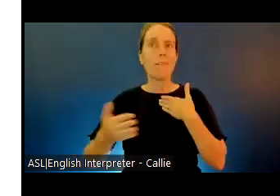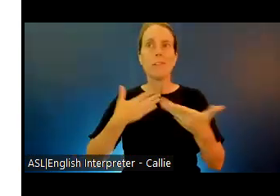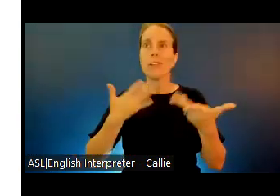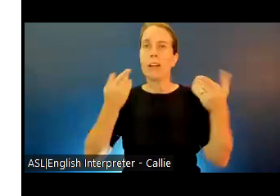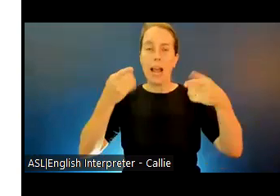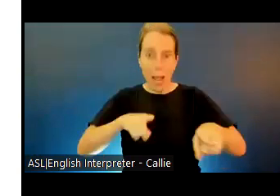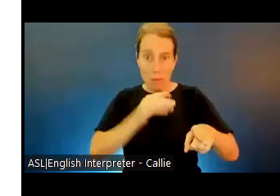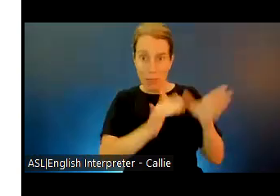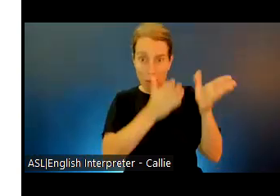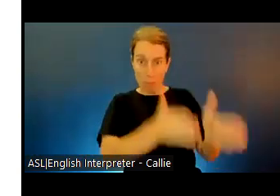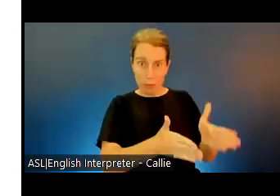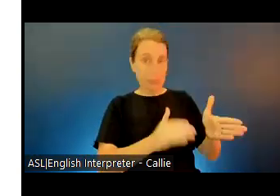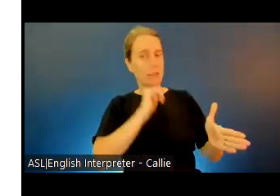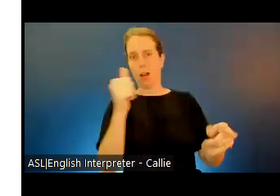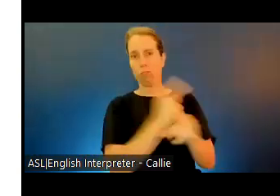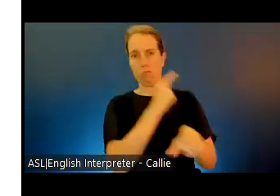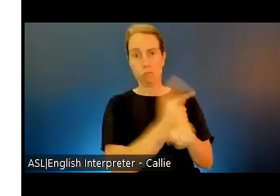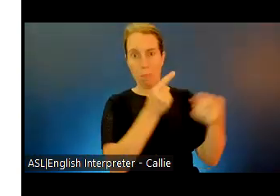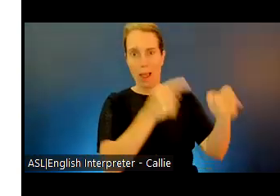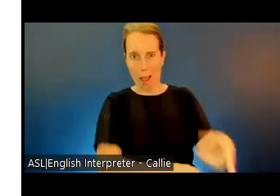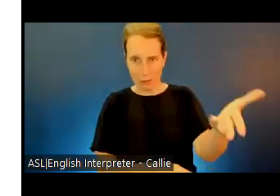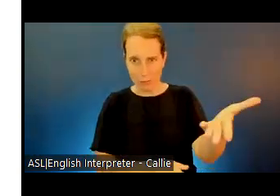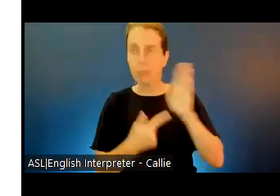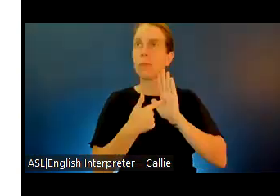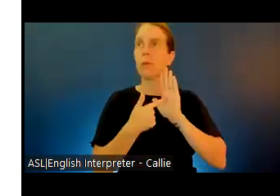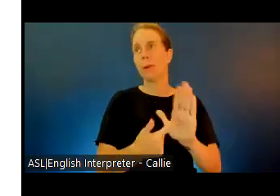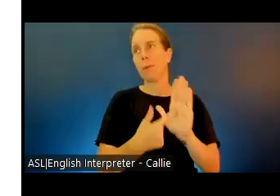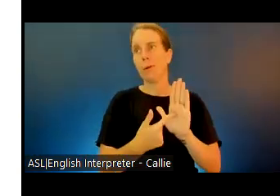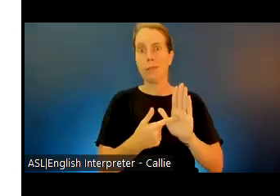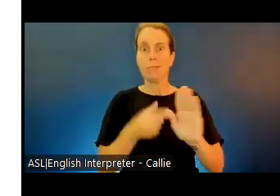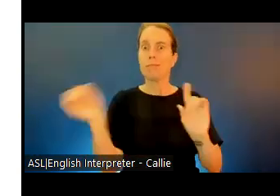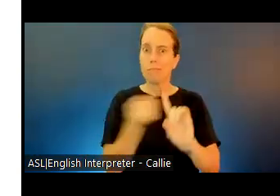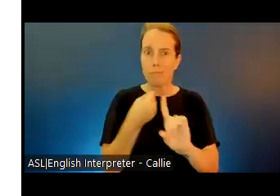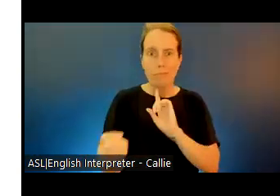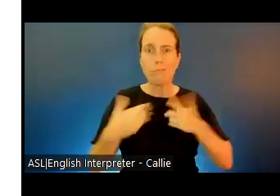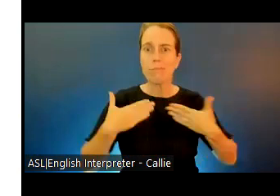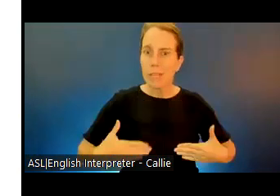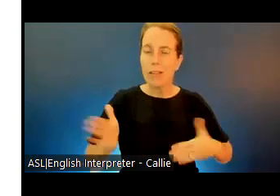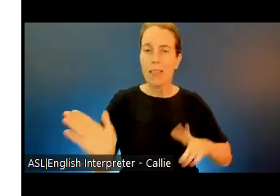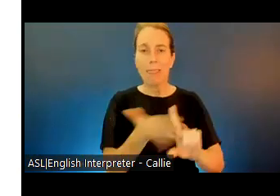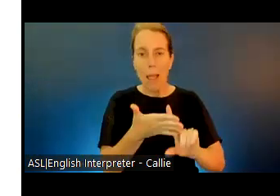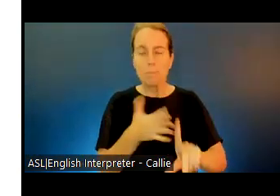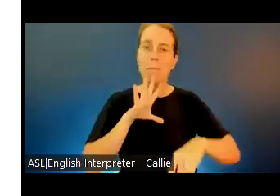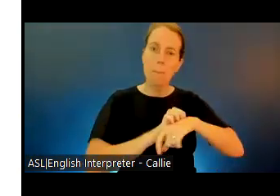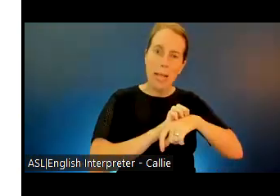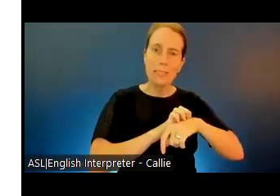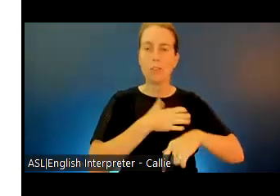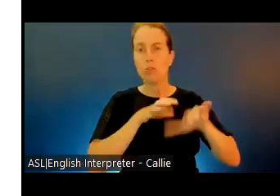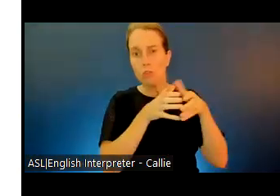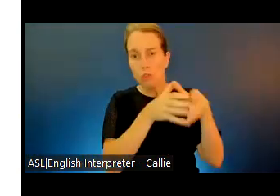the obvious examples, so to speak, of physical abuse to start with. So any hitting, slapping, biting, choking, those types